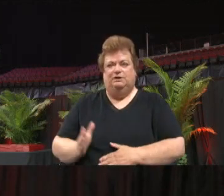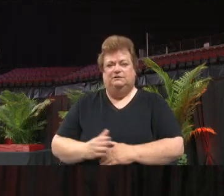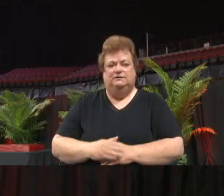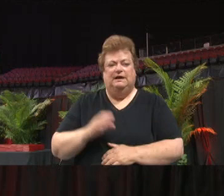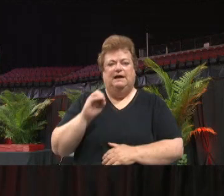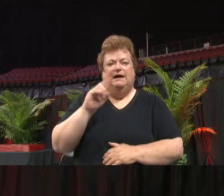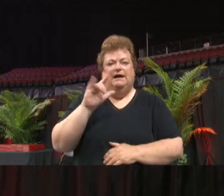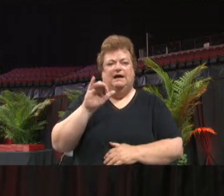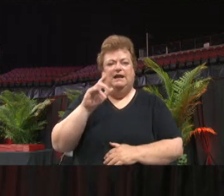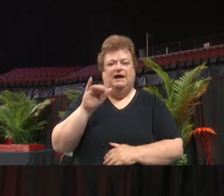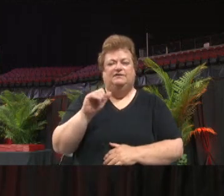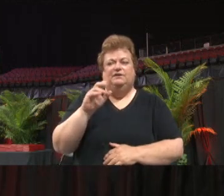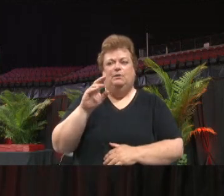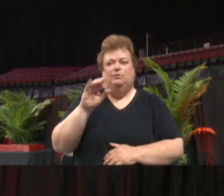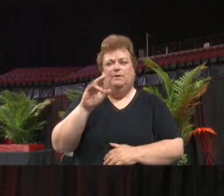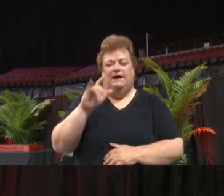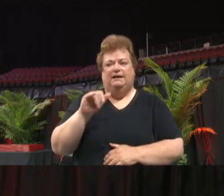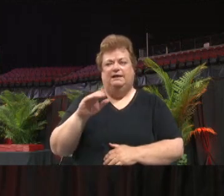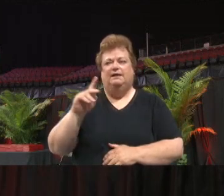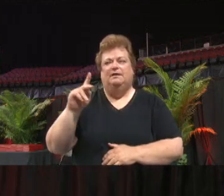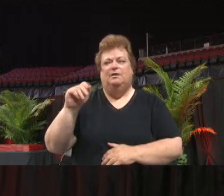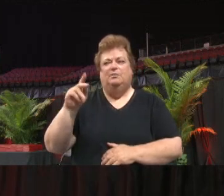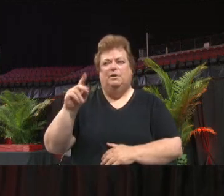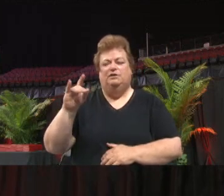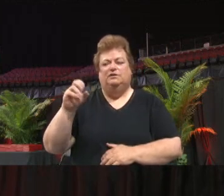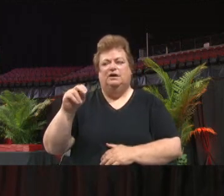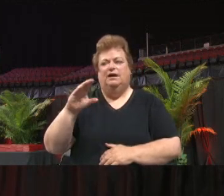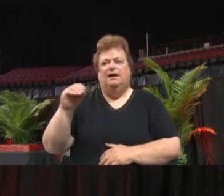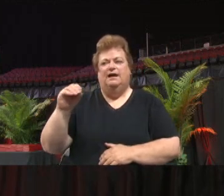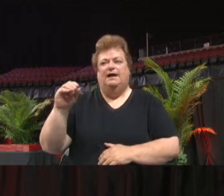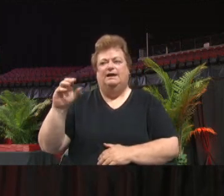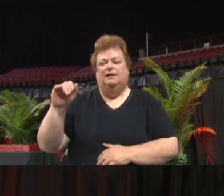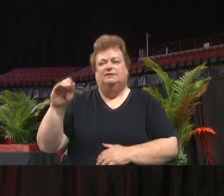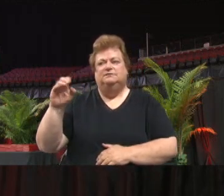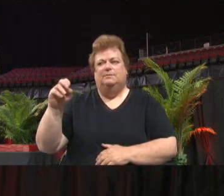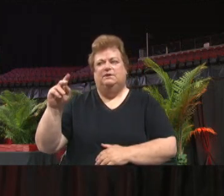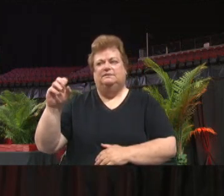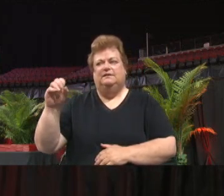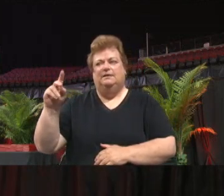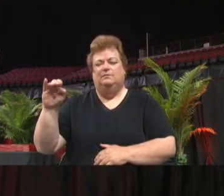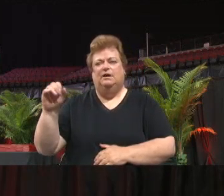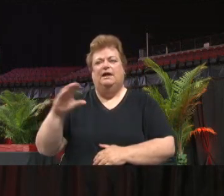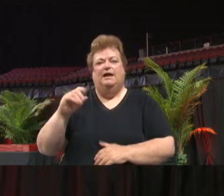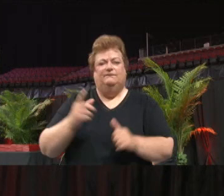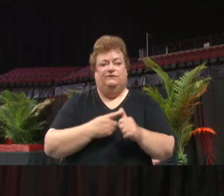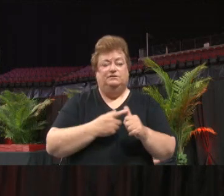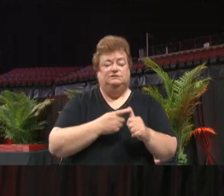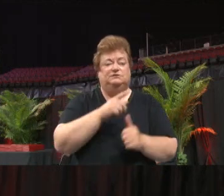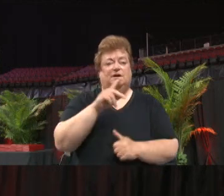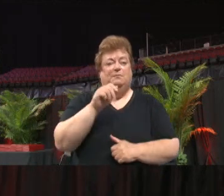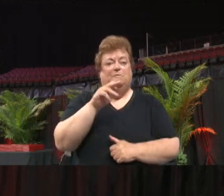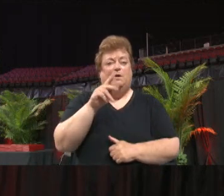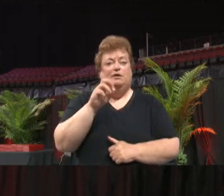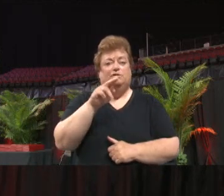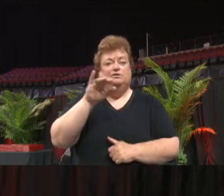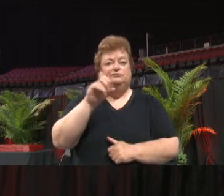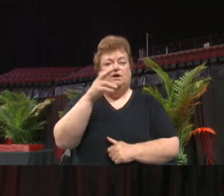Elijah Riley, Parker Johnson, and Rakshana Islamova. First, please welcome Parker